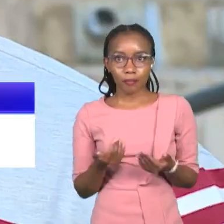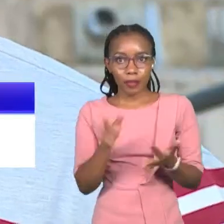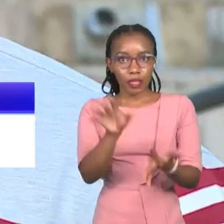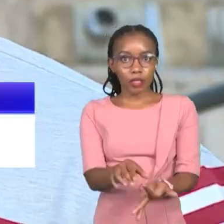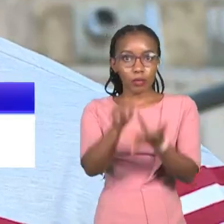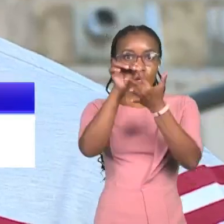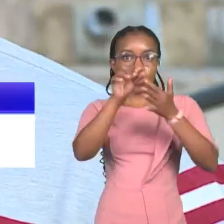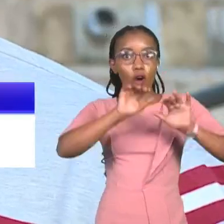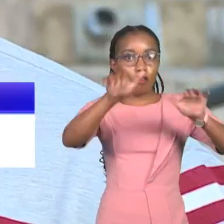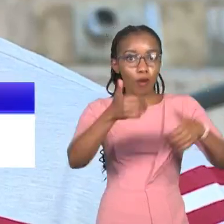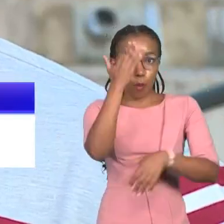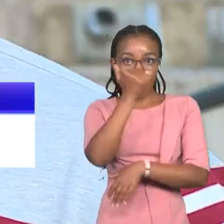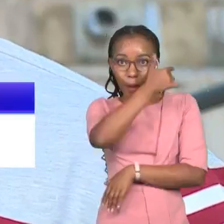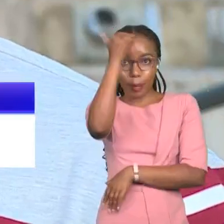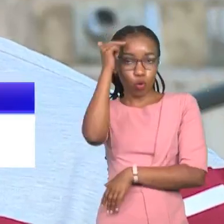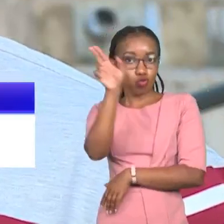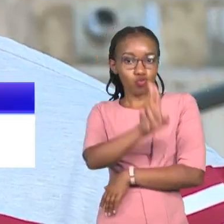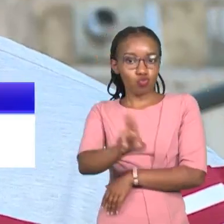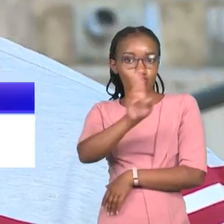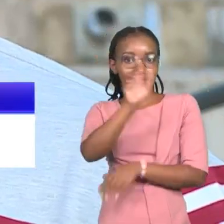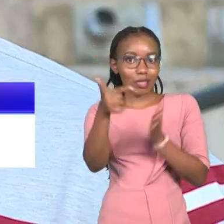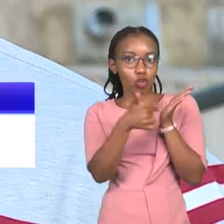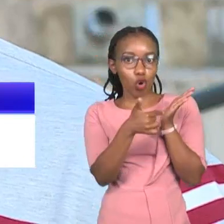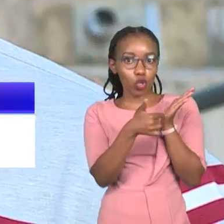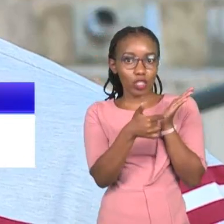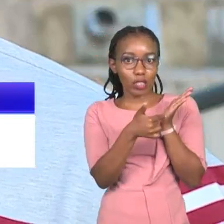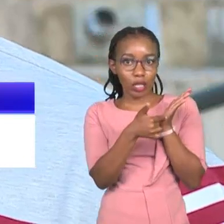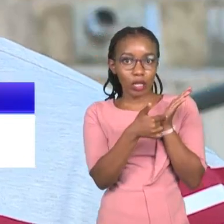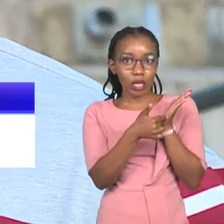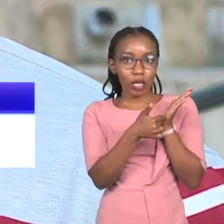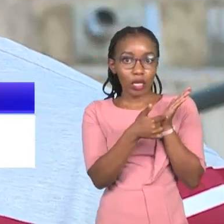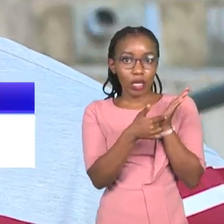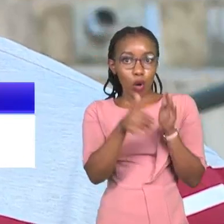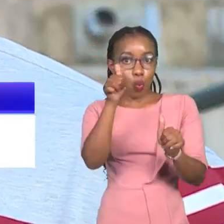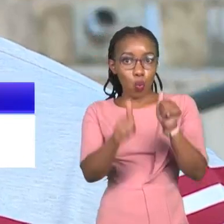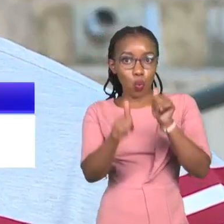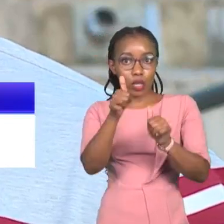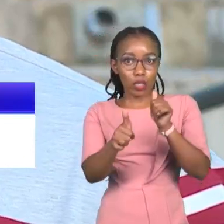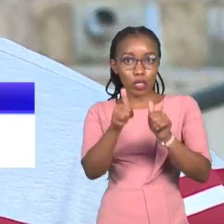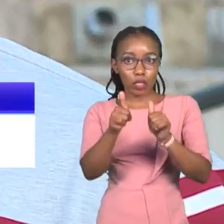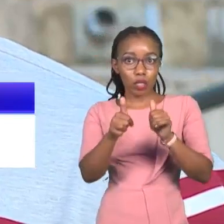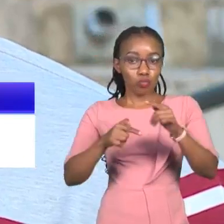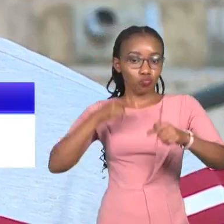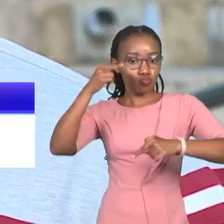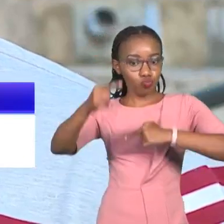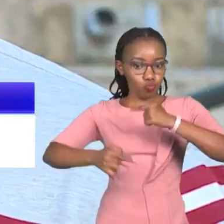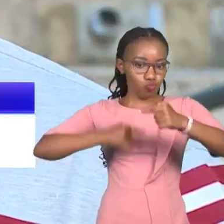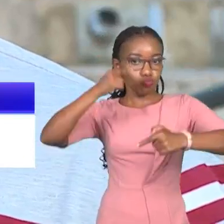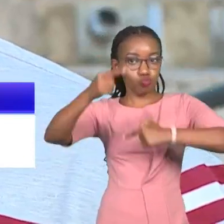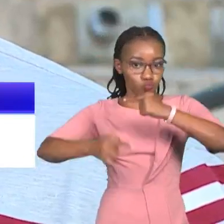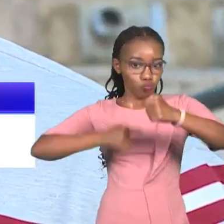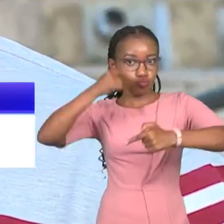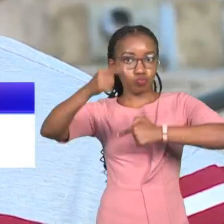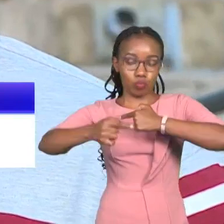the sense that we are using a unique technology. The technology being a recirculation aquaculture system. It's a new